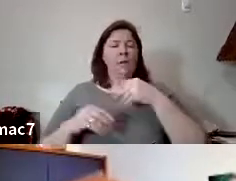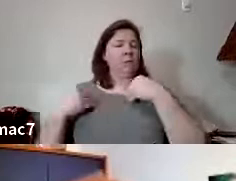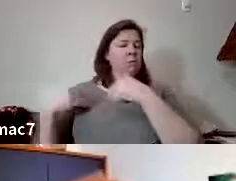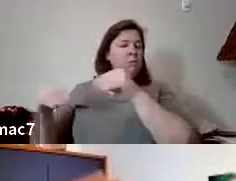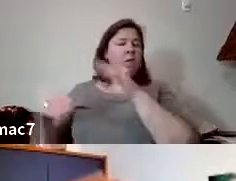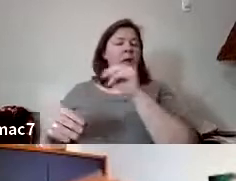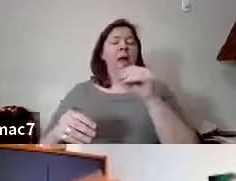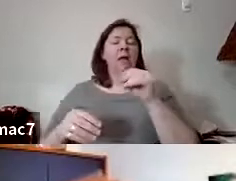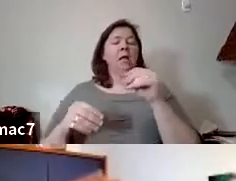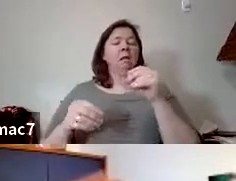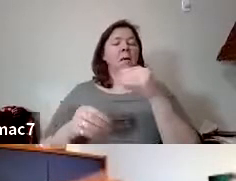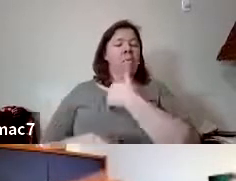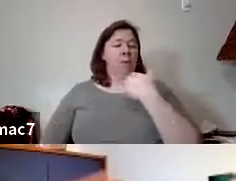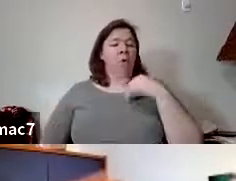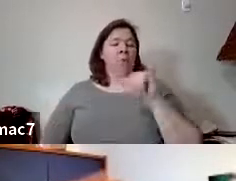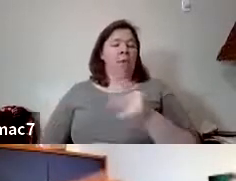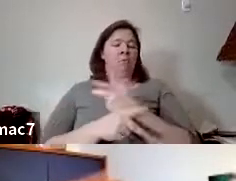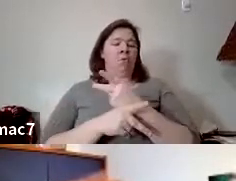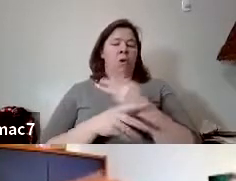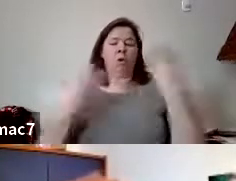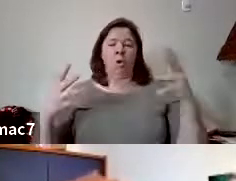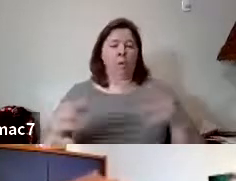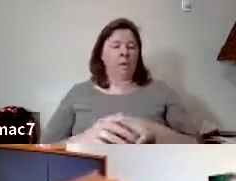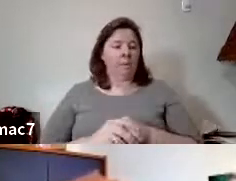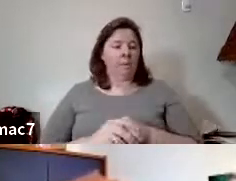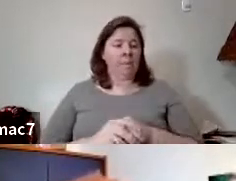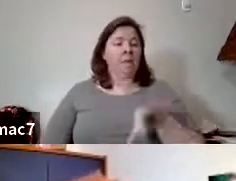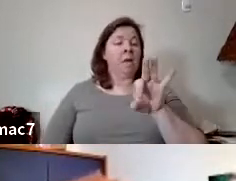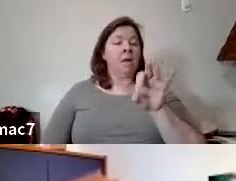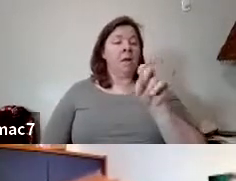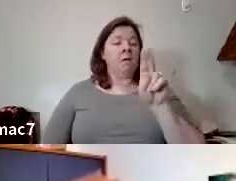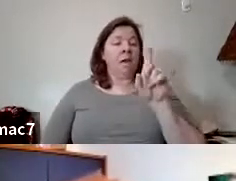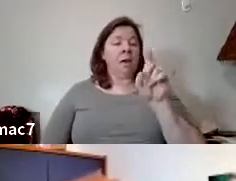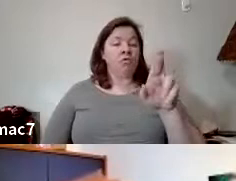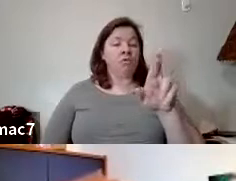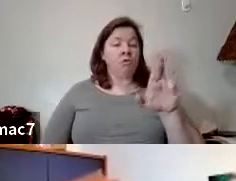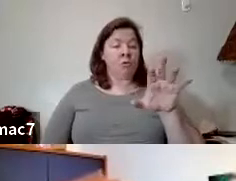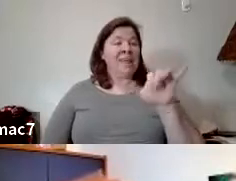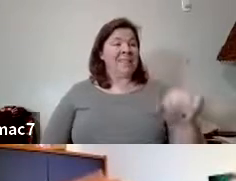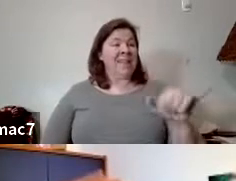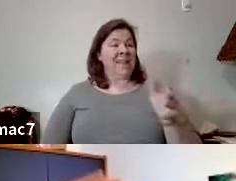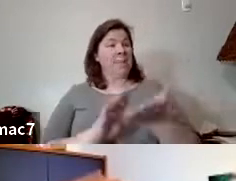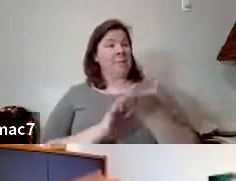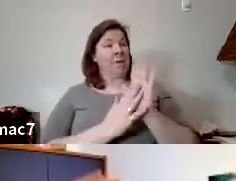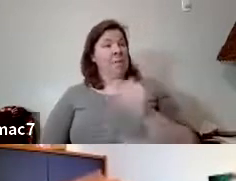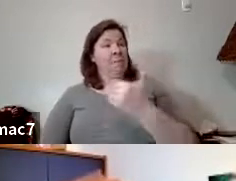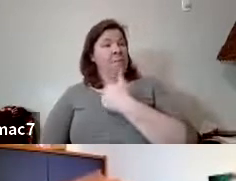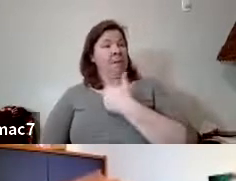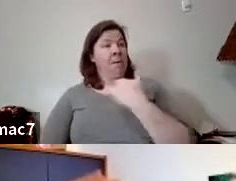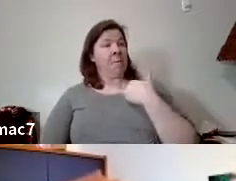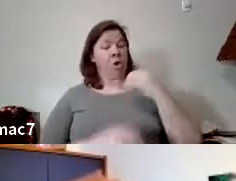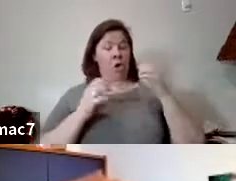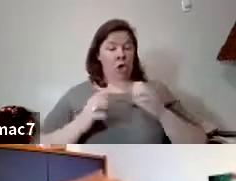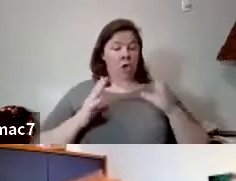a subscriber to the product. So a founder has to take on the subscription. That means you are a customer